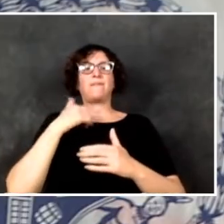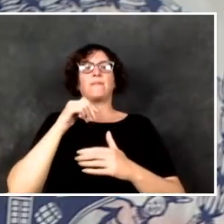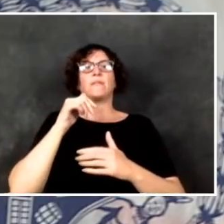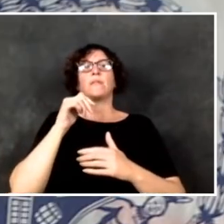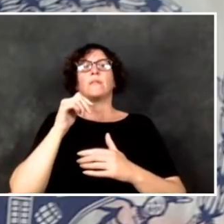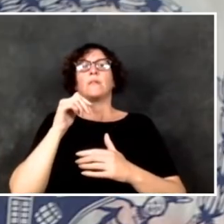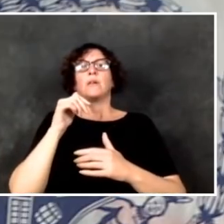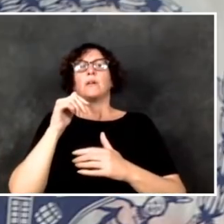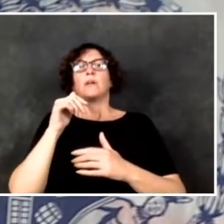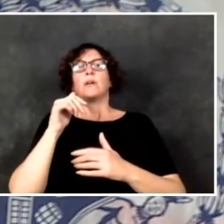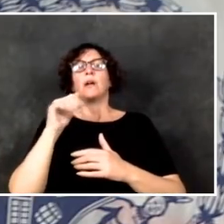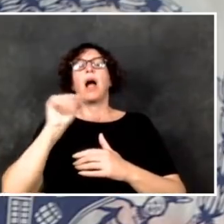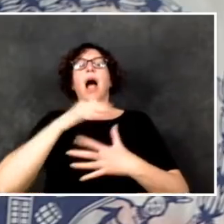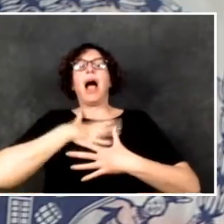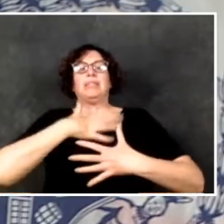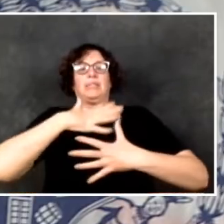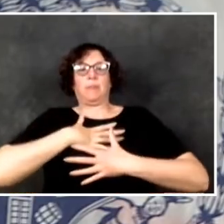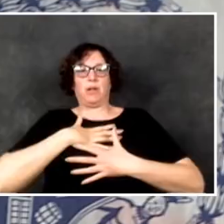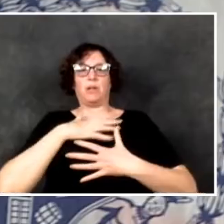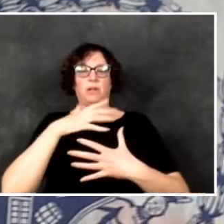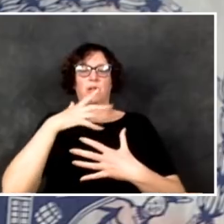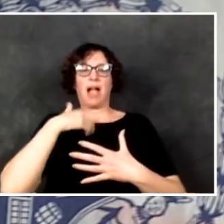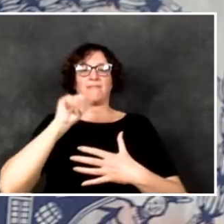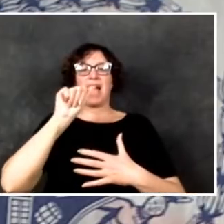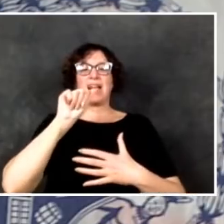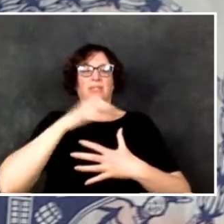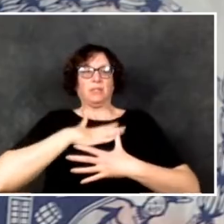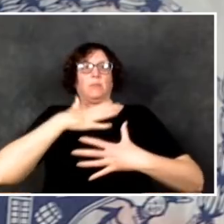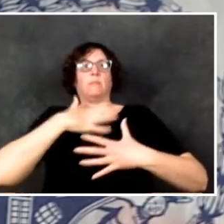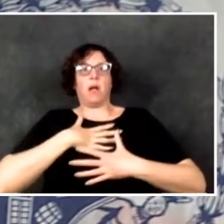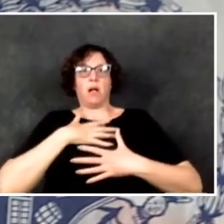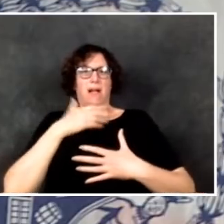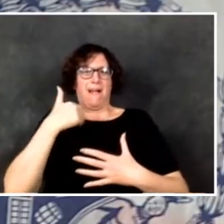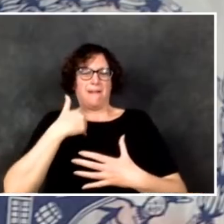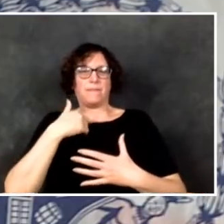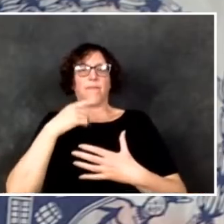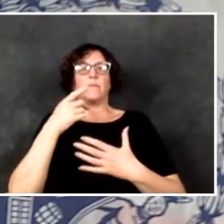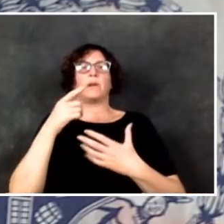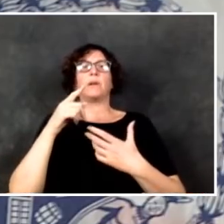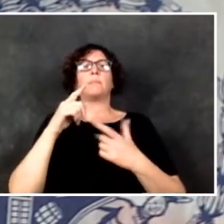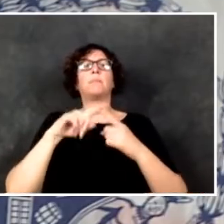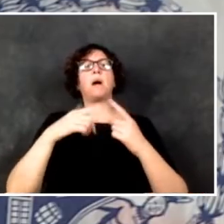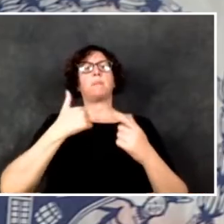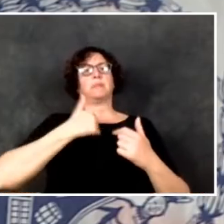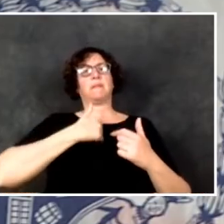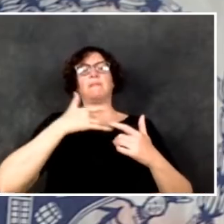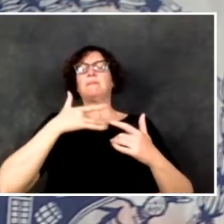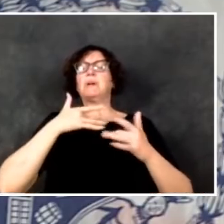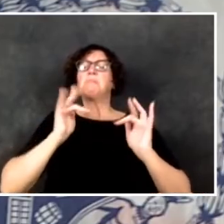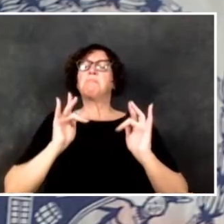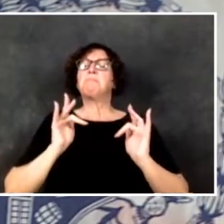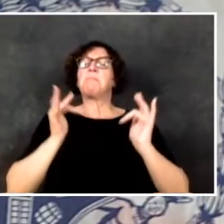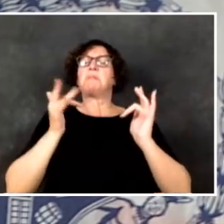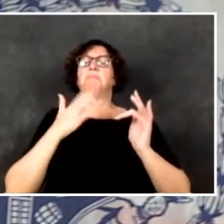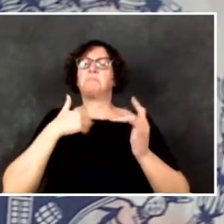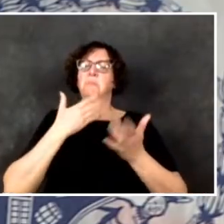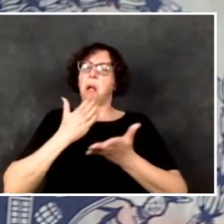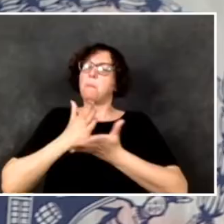and it would be a threat to their health in this crisis. So any city worker